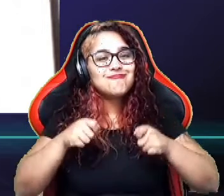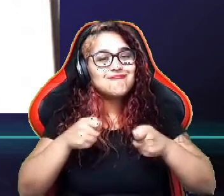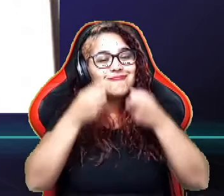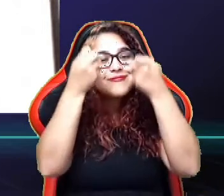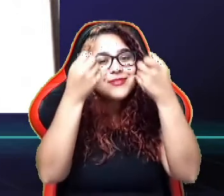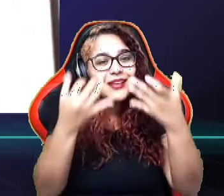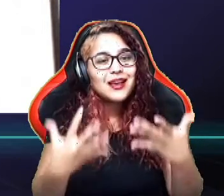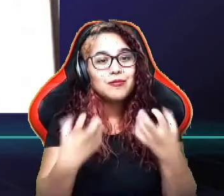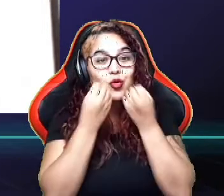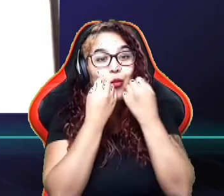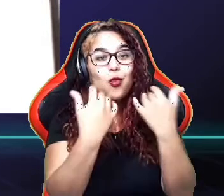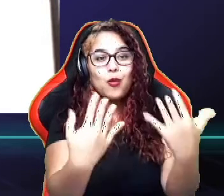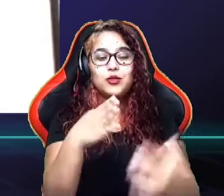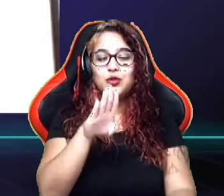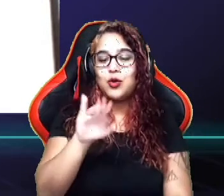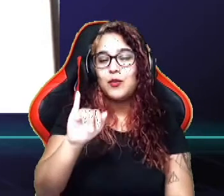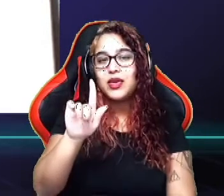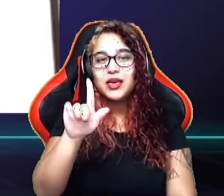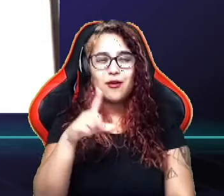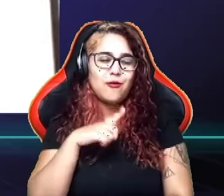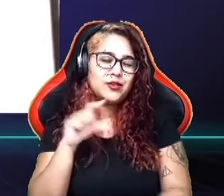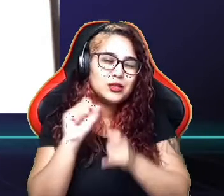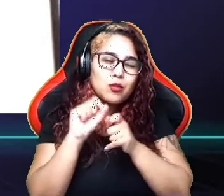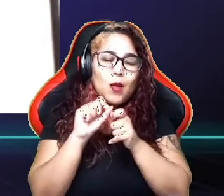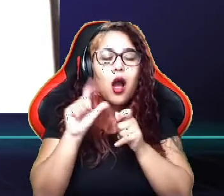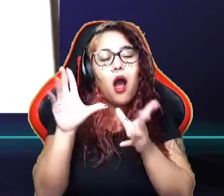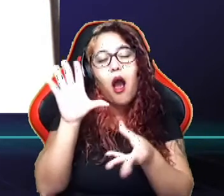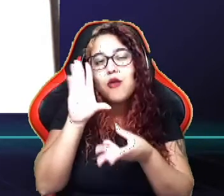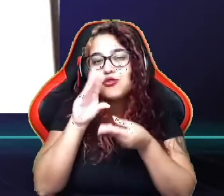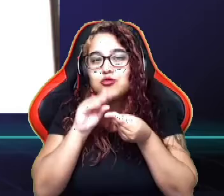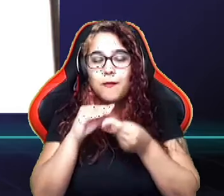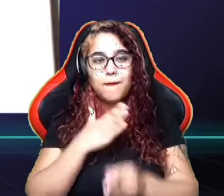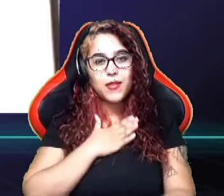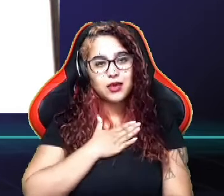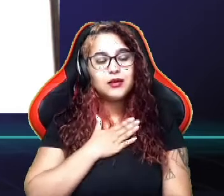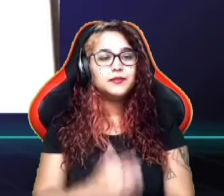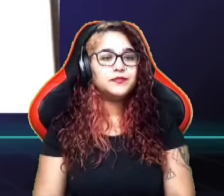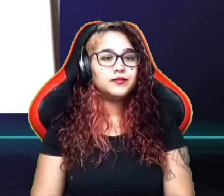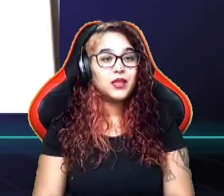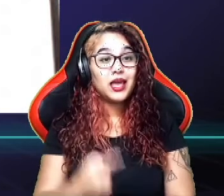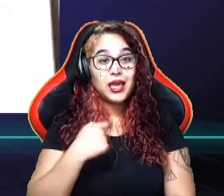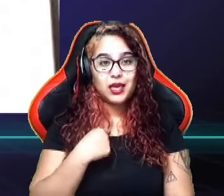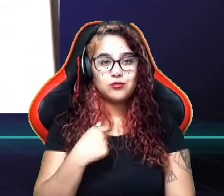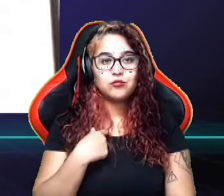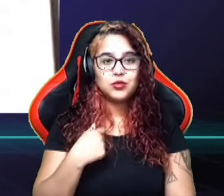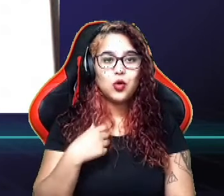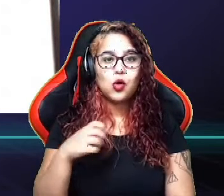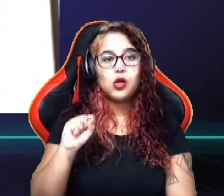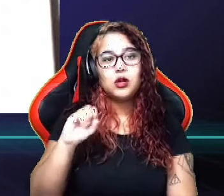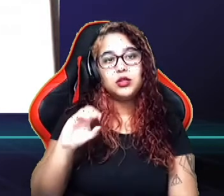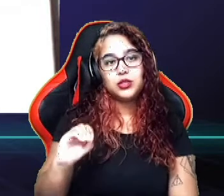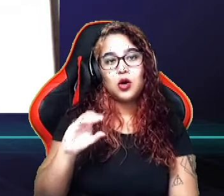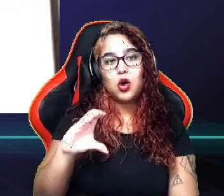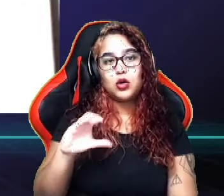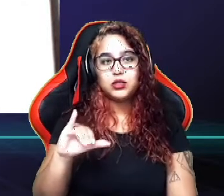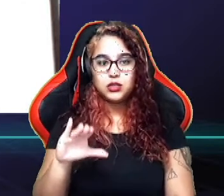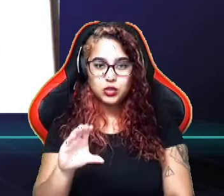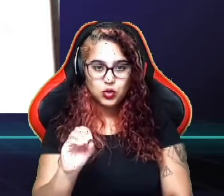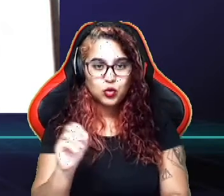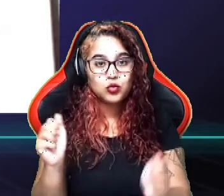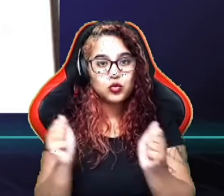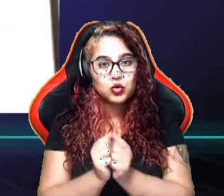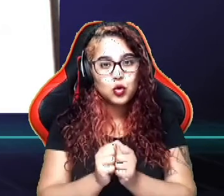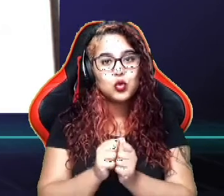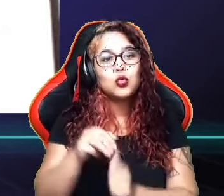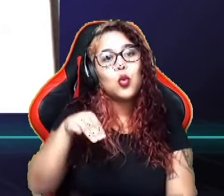to the big festival audience. I'd just like to make a brief introduction here. I